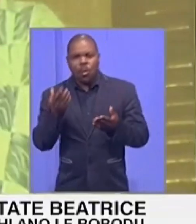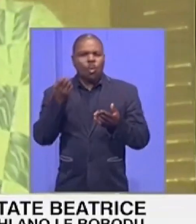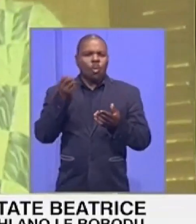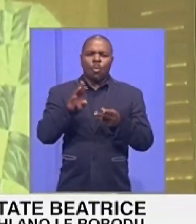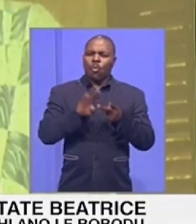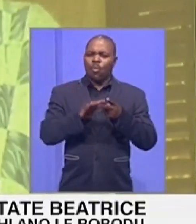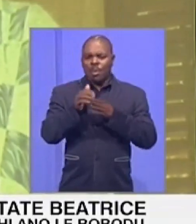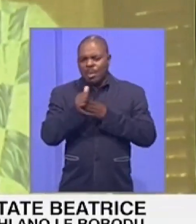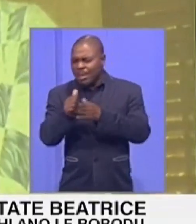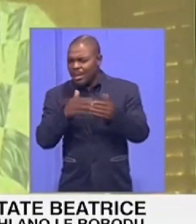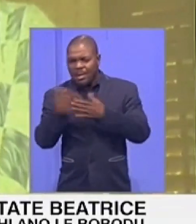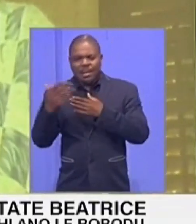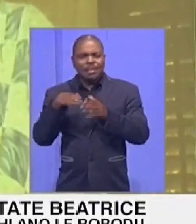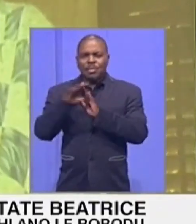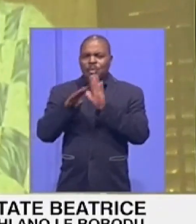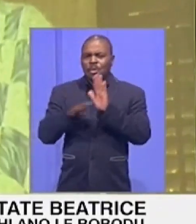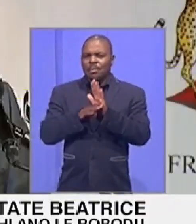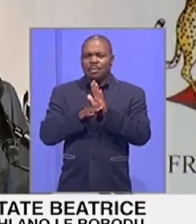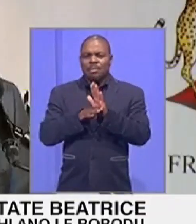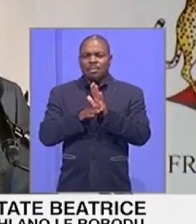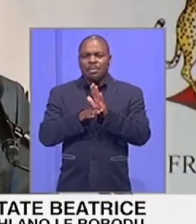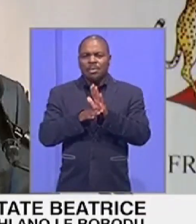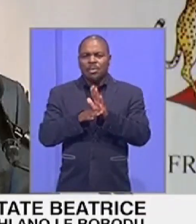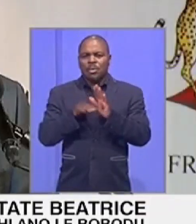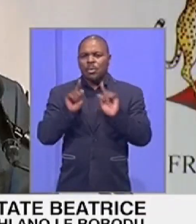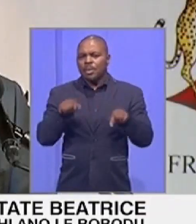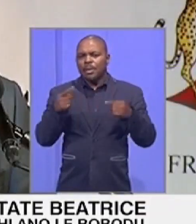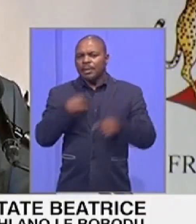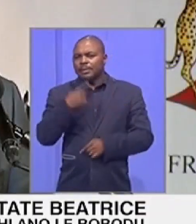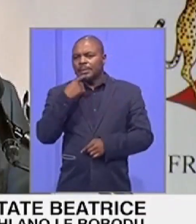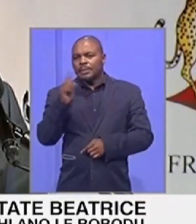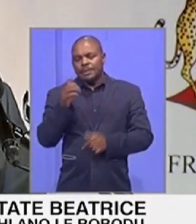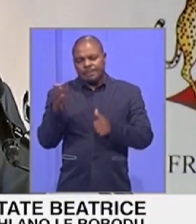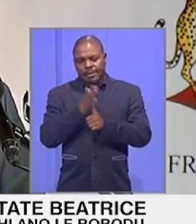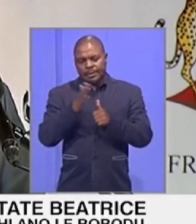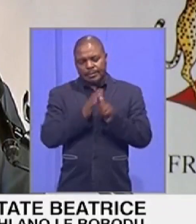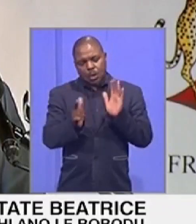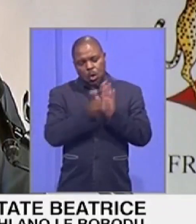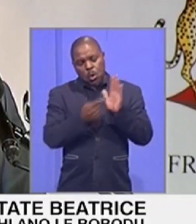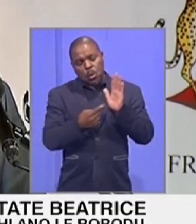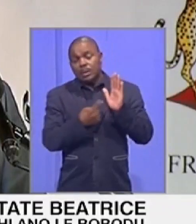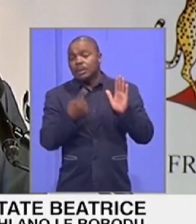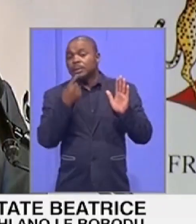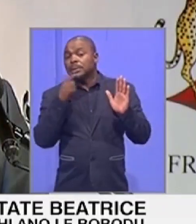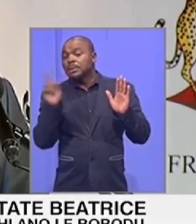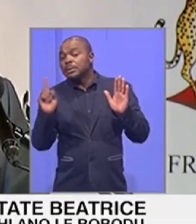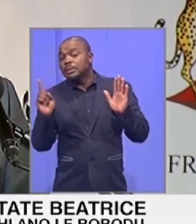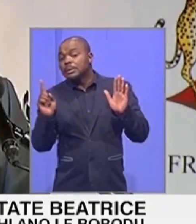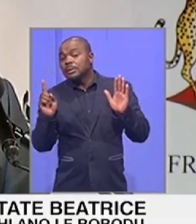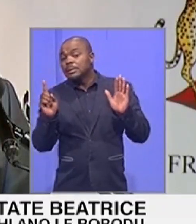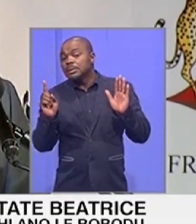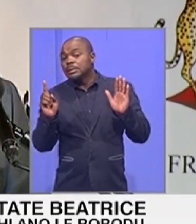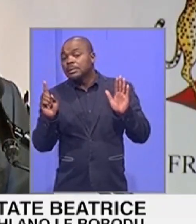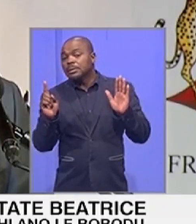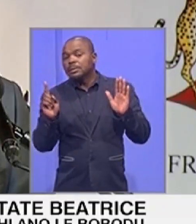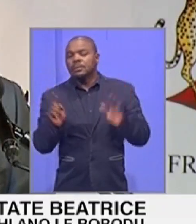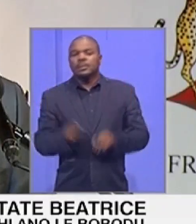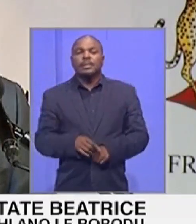government without saying, what does the law say? You wouldn't